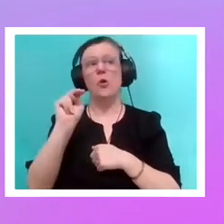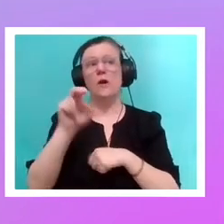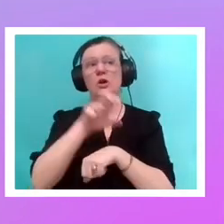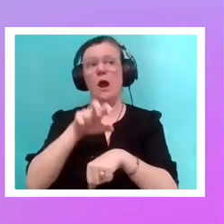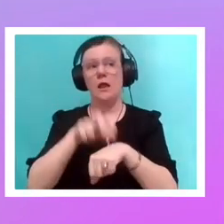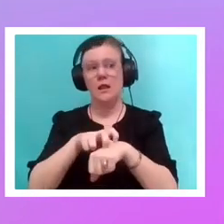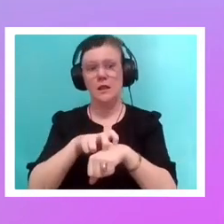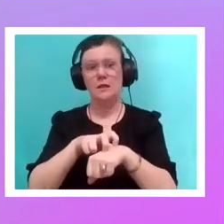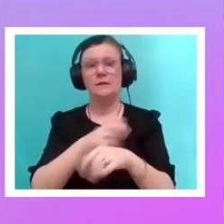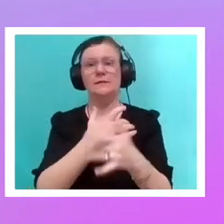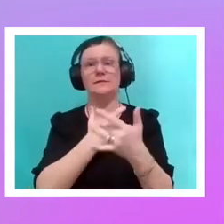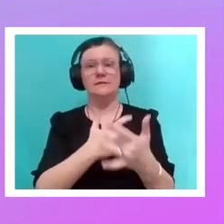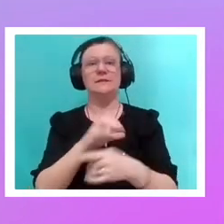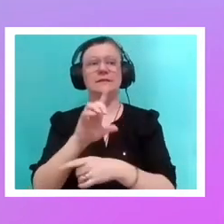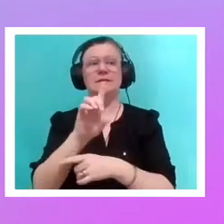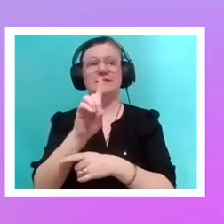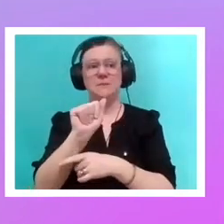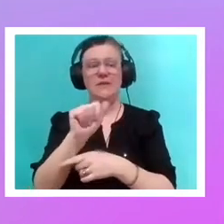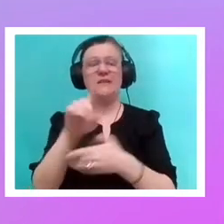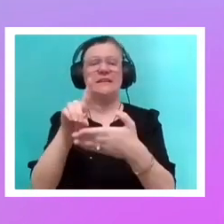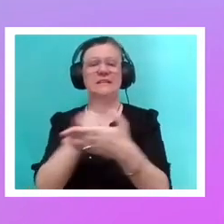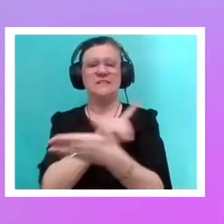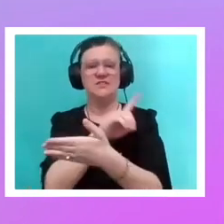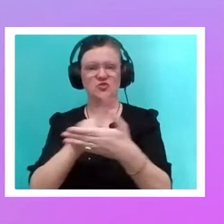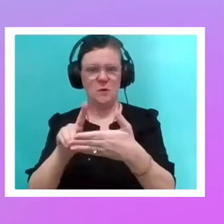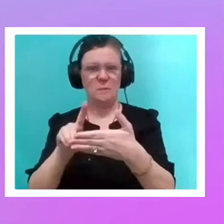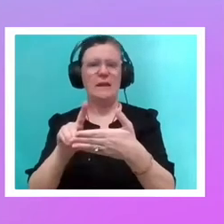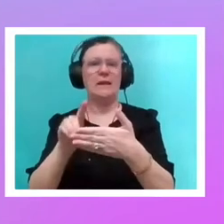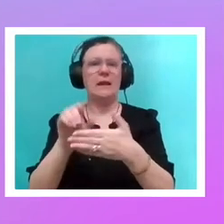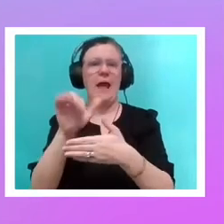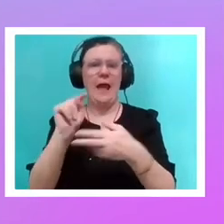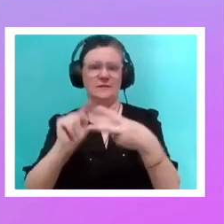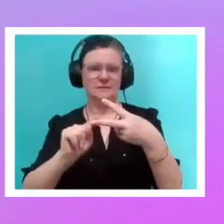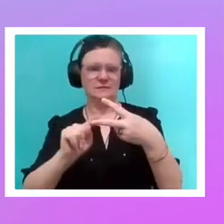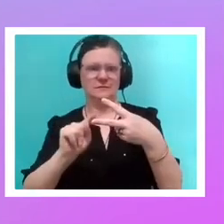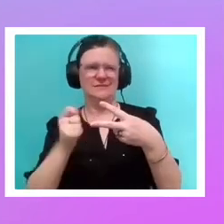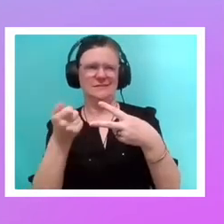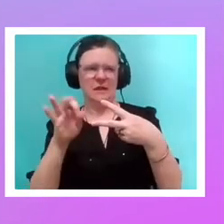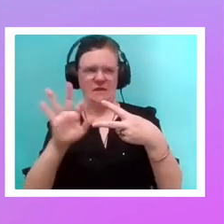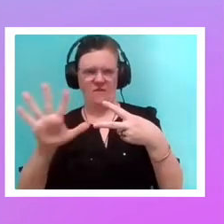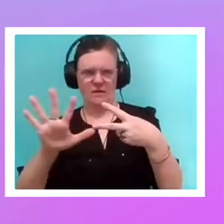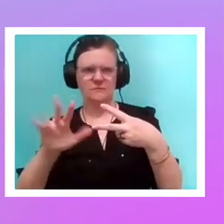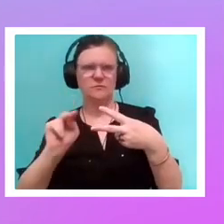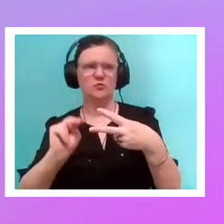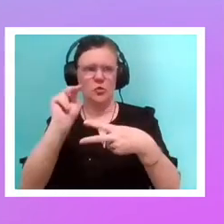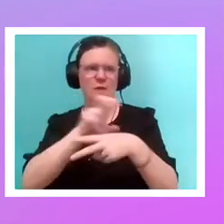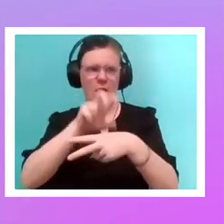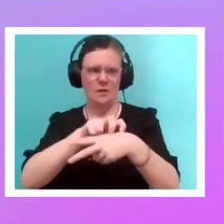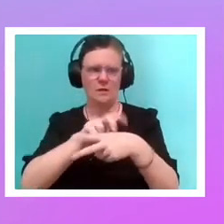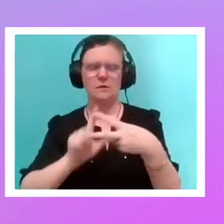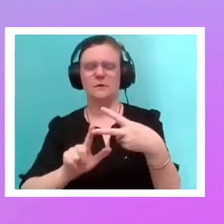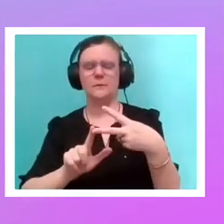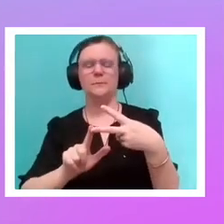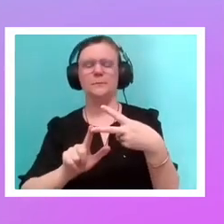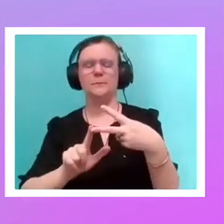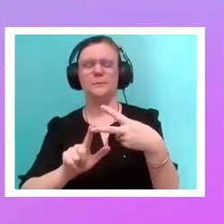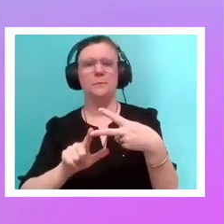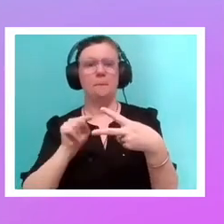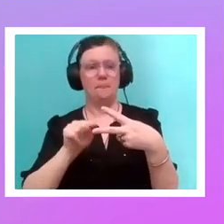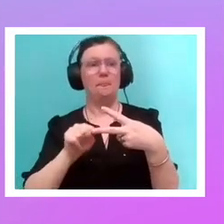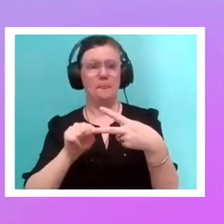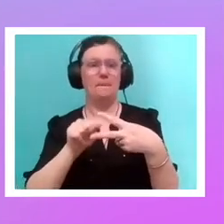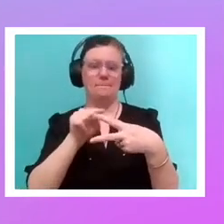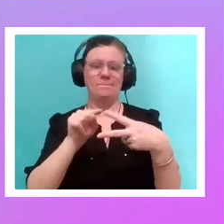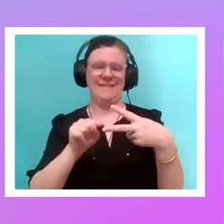the Disability Discrimination Act 1995. The Disability Discrimination Act was actually incorporated within